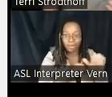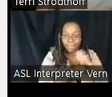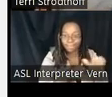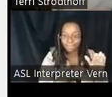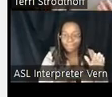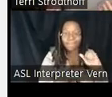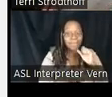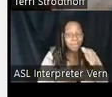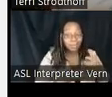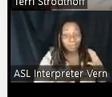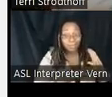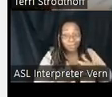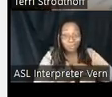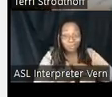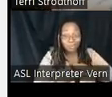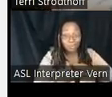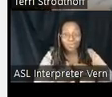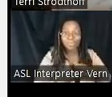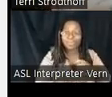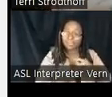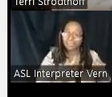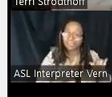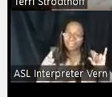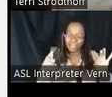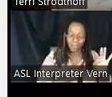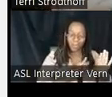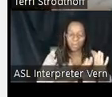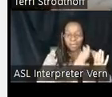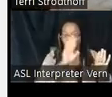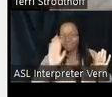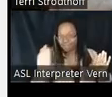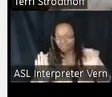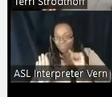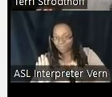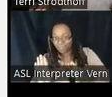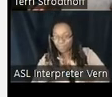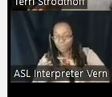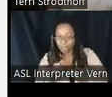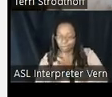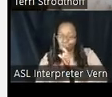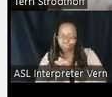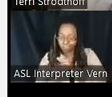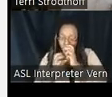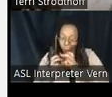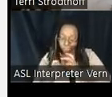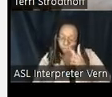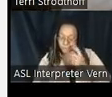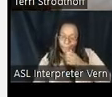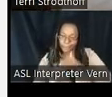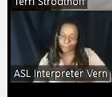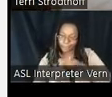Whereas if we land in a world that's supportive and sees the truth of who we are, we get to grow in